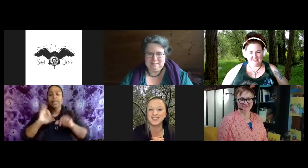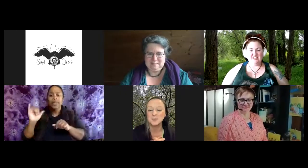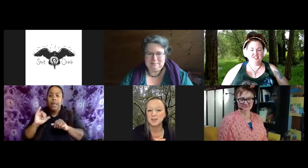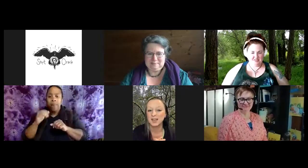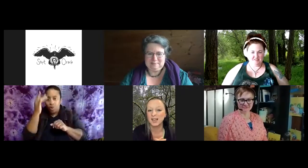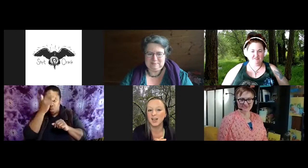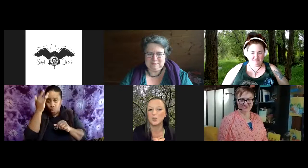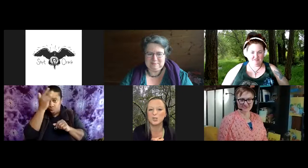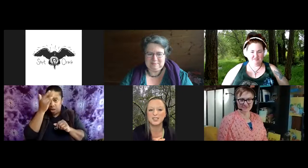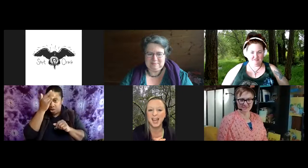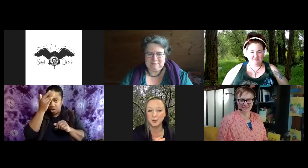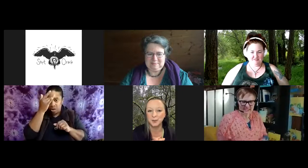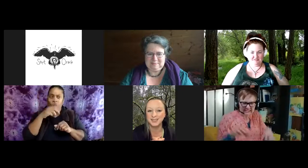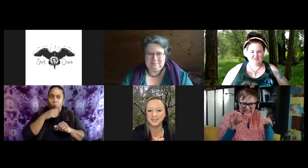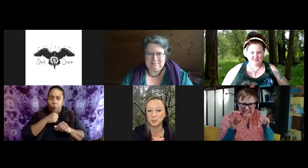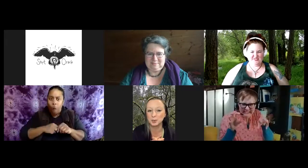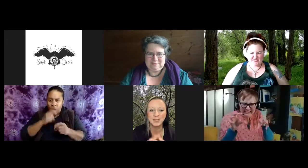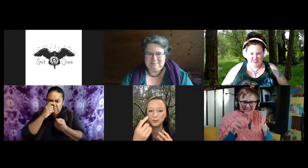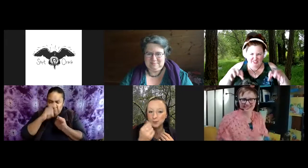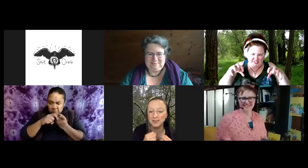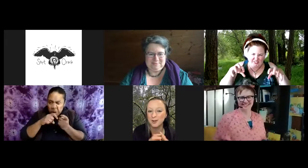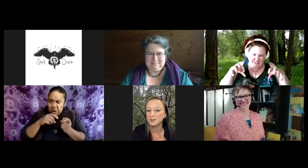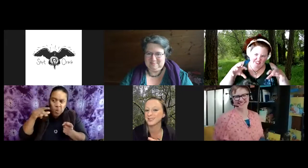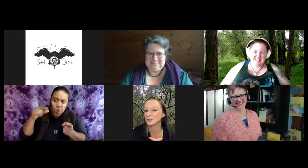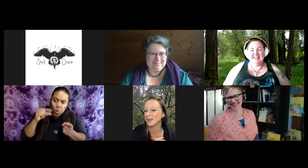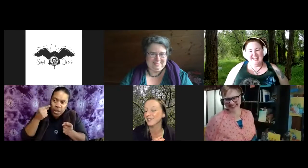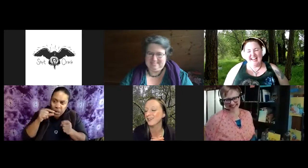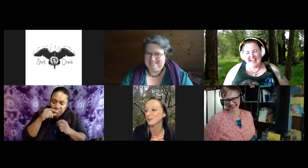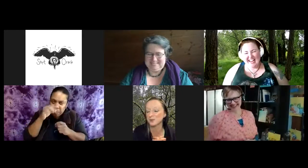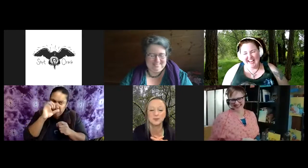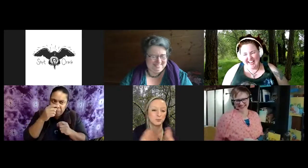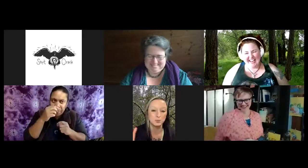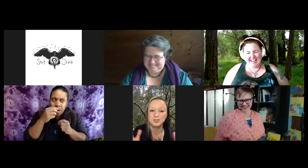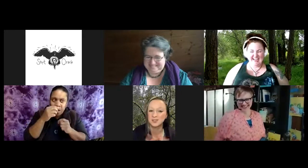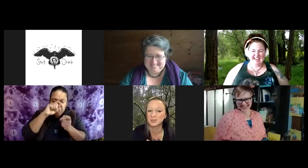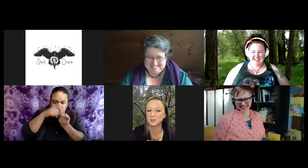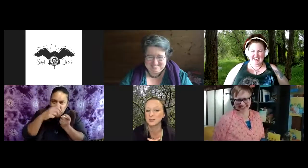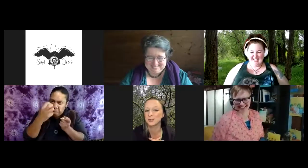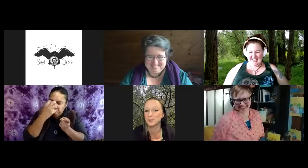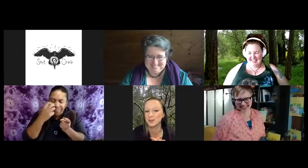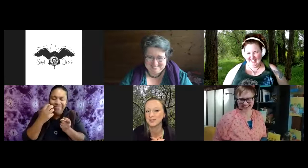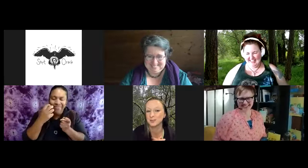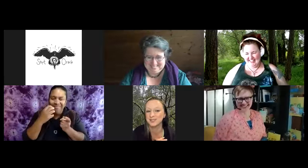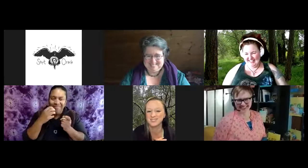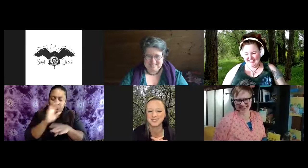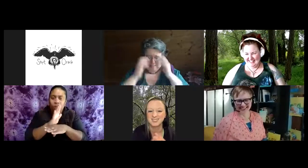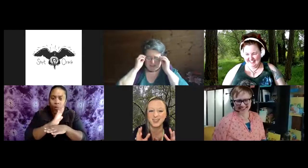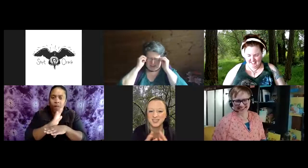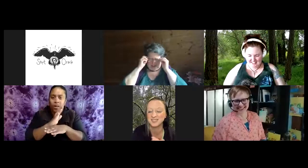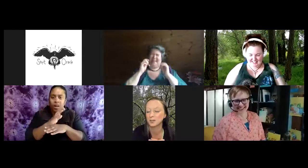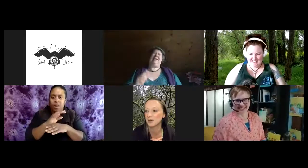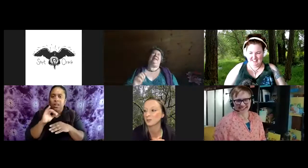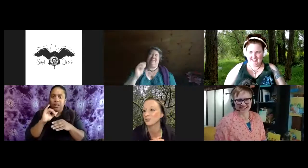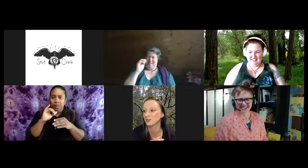be old and haggardy and green with big noses, right? They all movies also perceive fairies to be these little